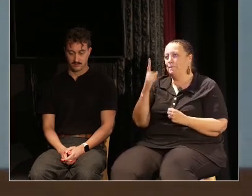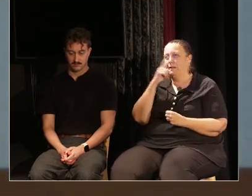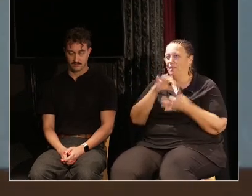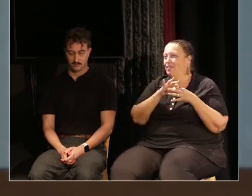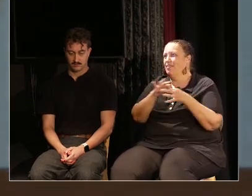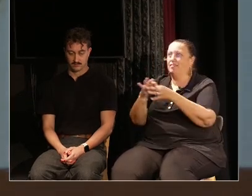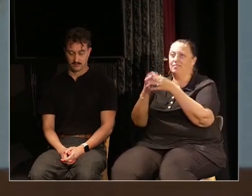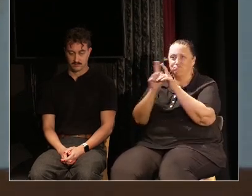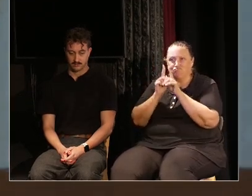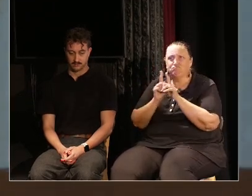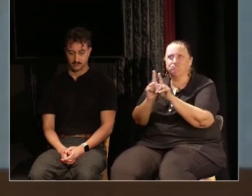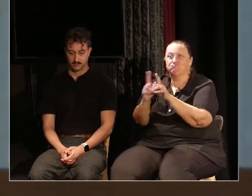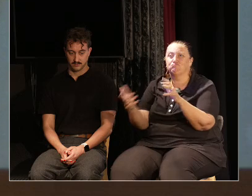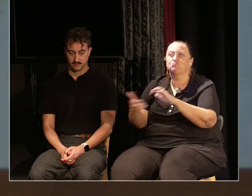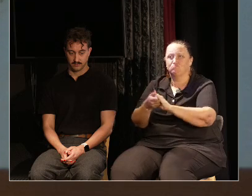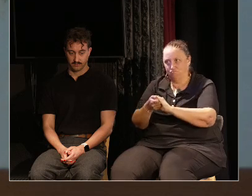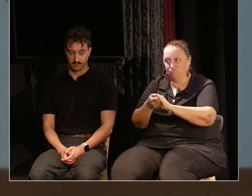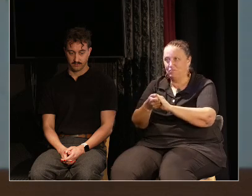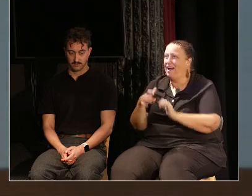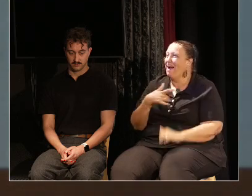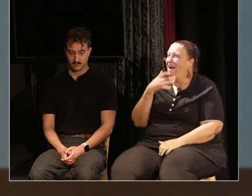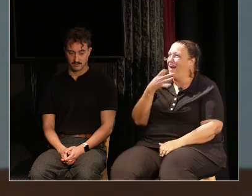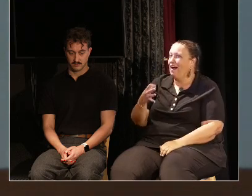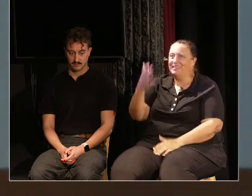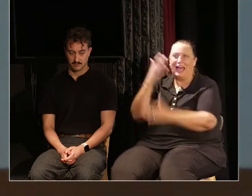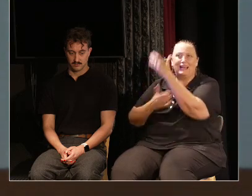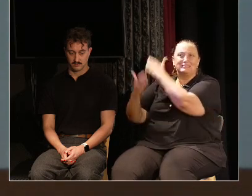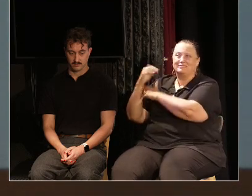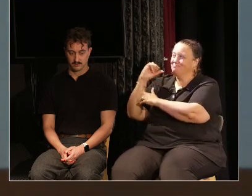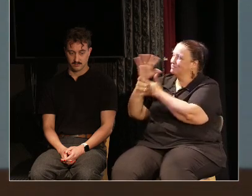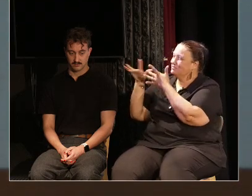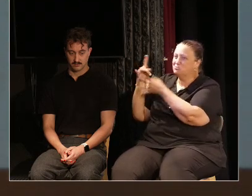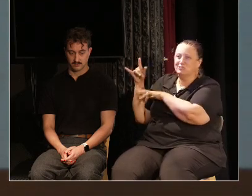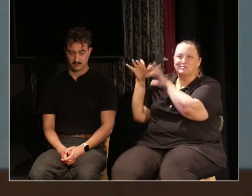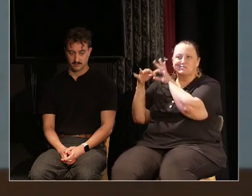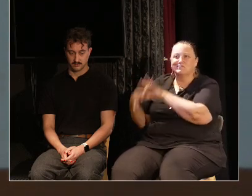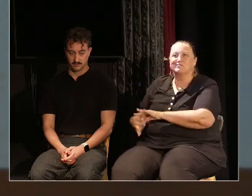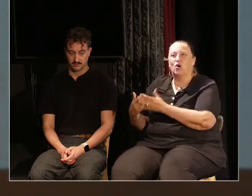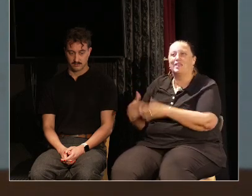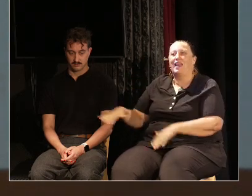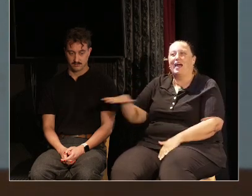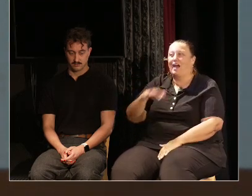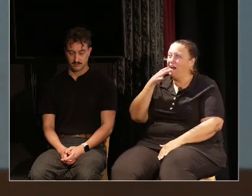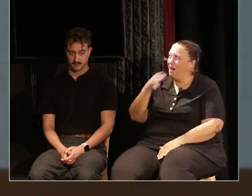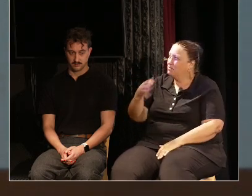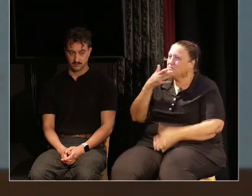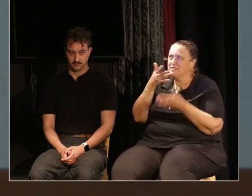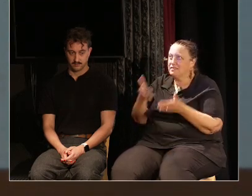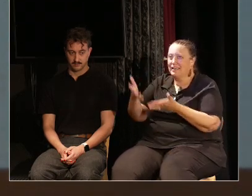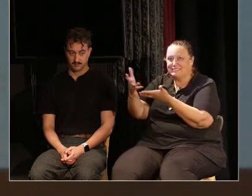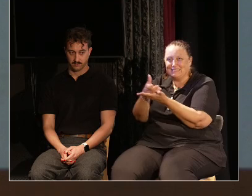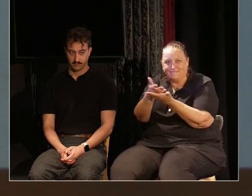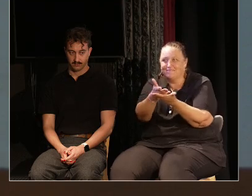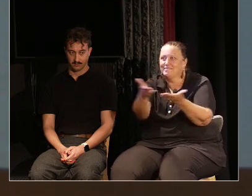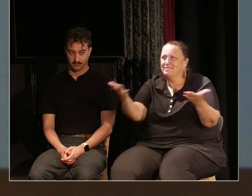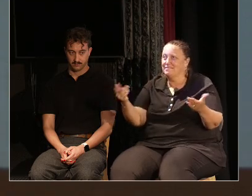of reconciliation together. I ask the ancestors whose spirits remain with this land, I ask them for safe passage, to keep each